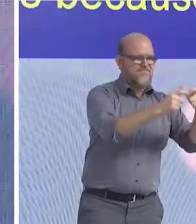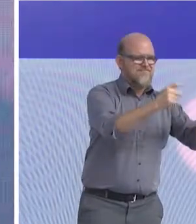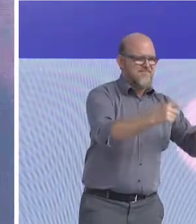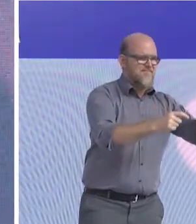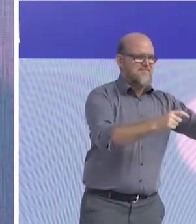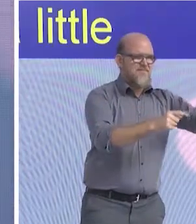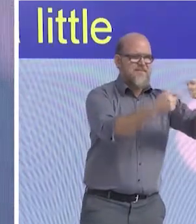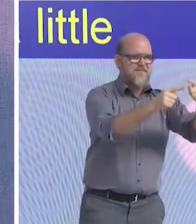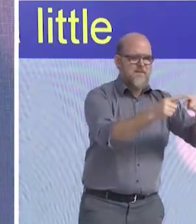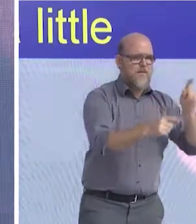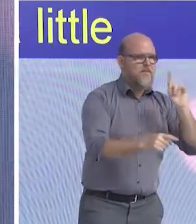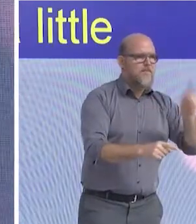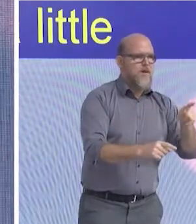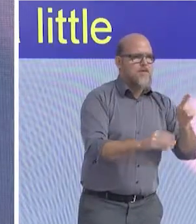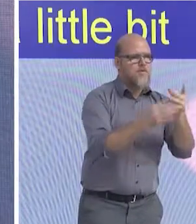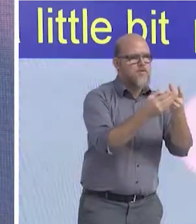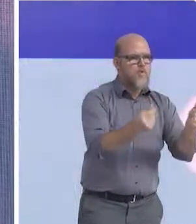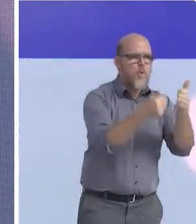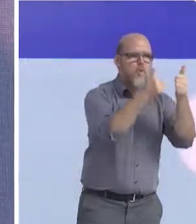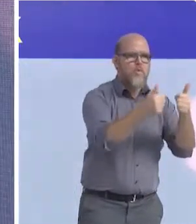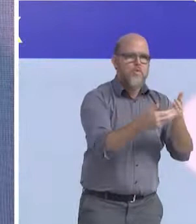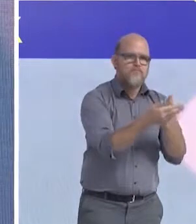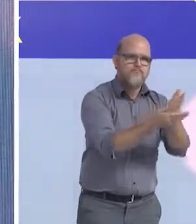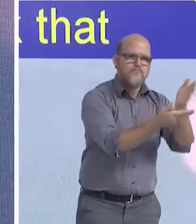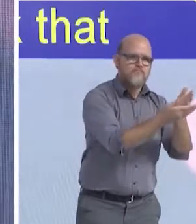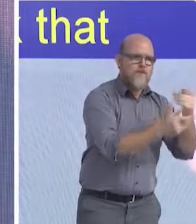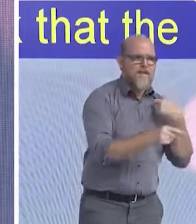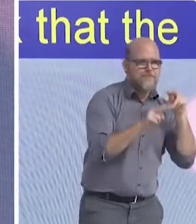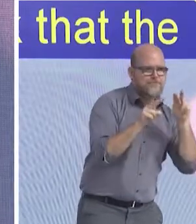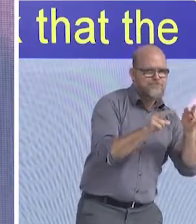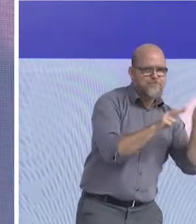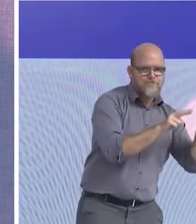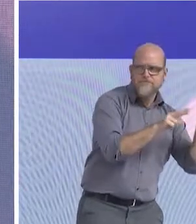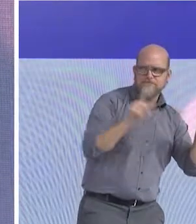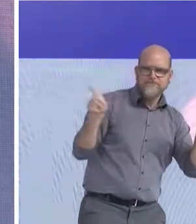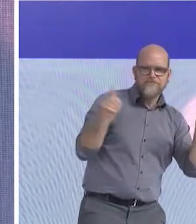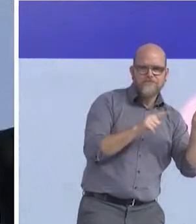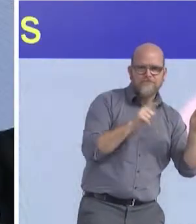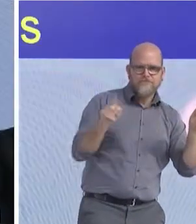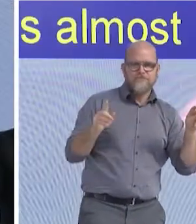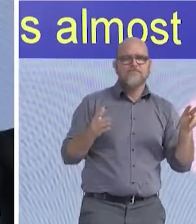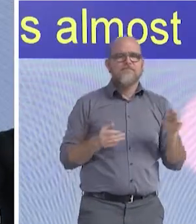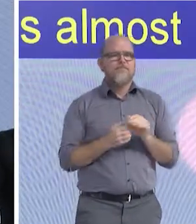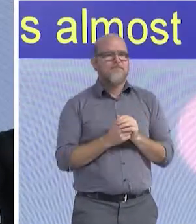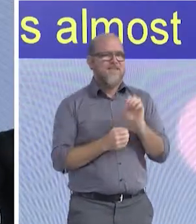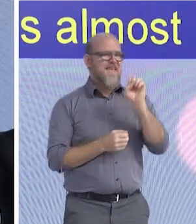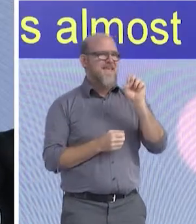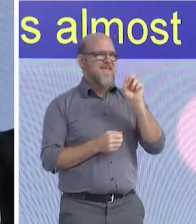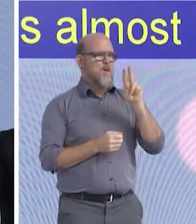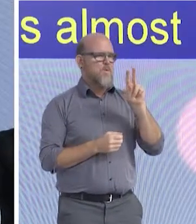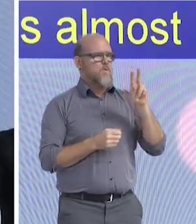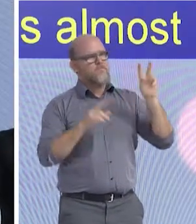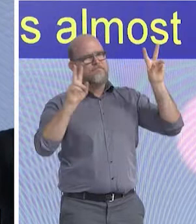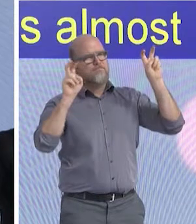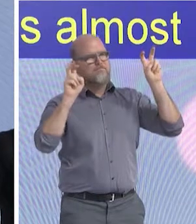pious, but I think that the European Union has almost a moral obligation to give